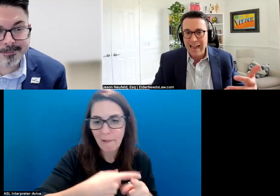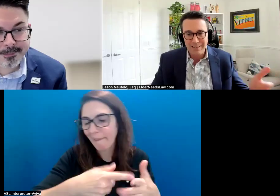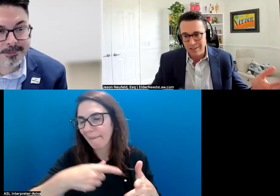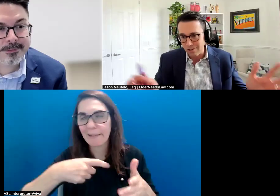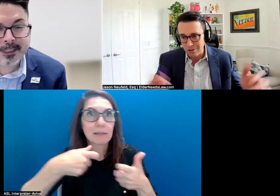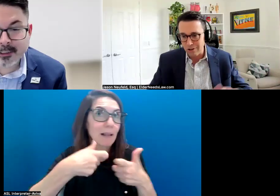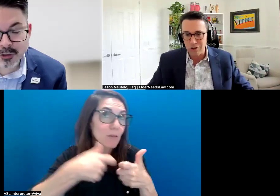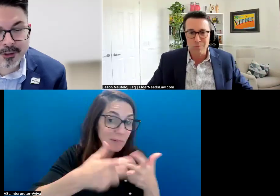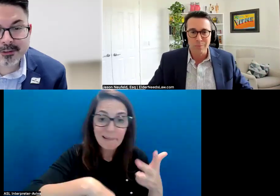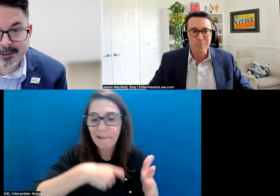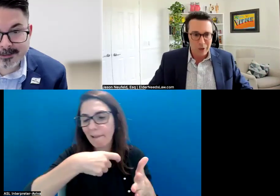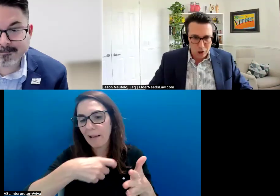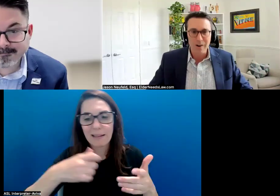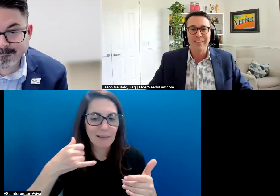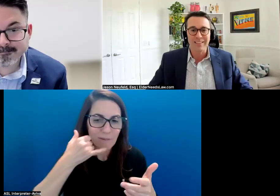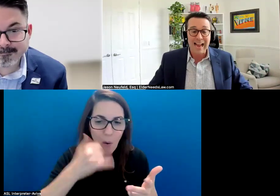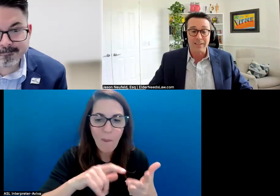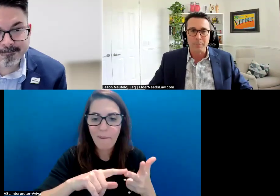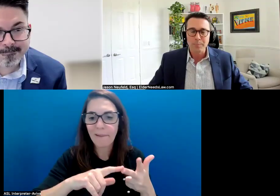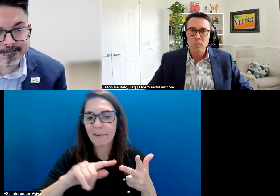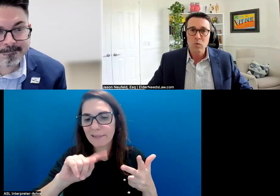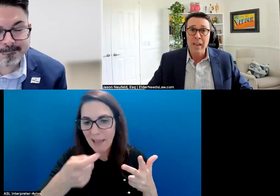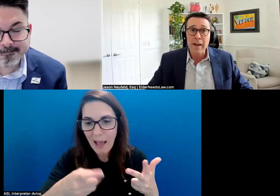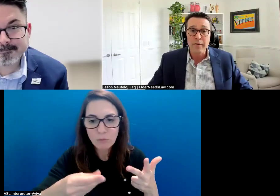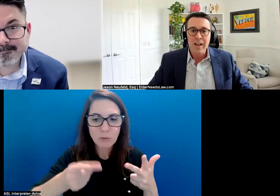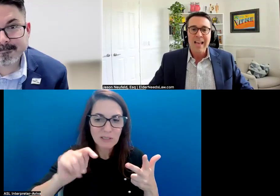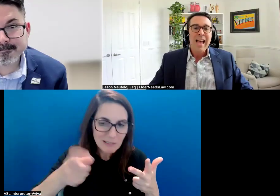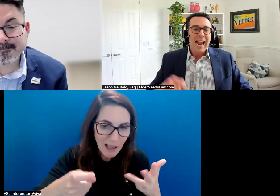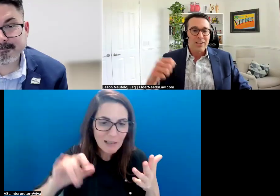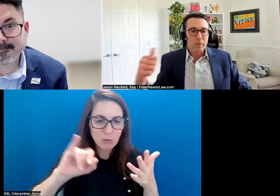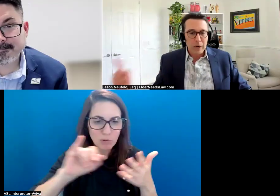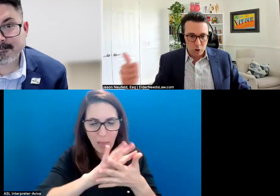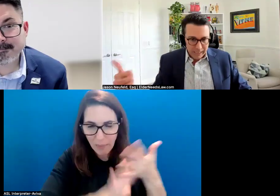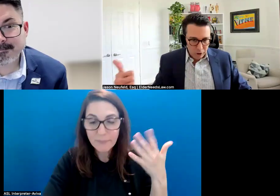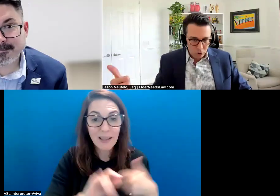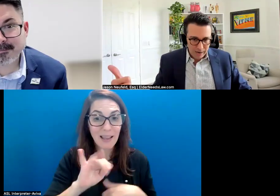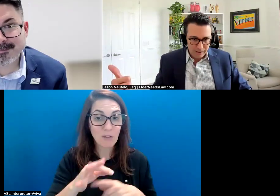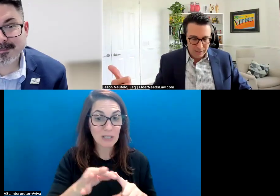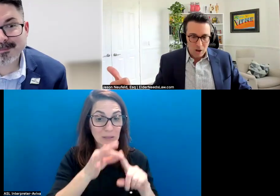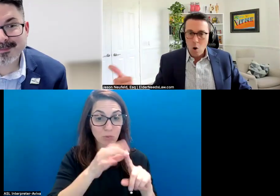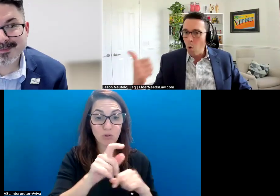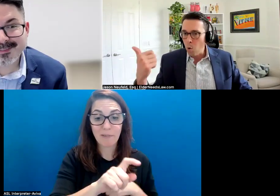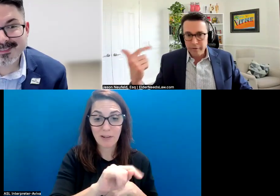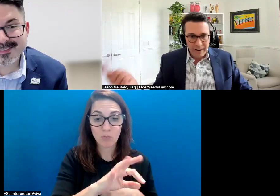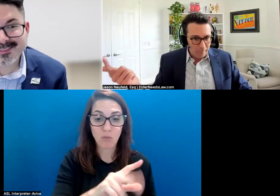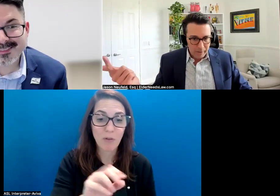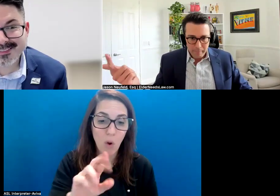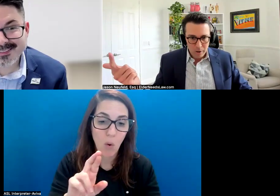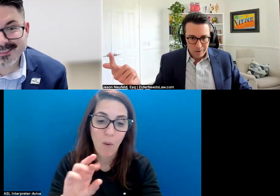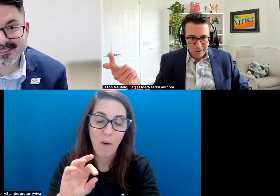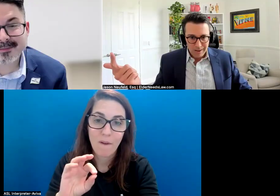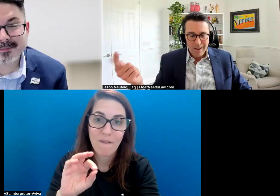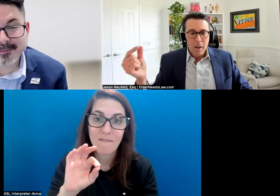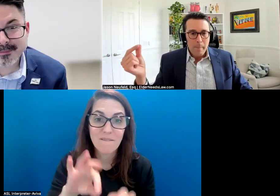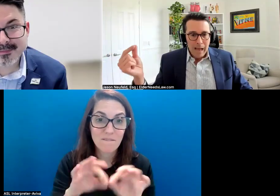property taxes, there's a Insurance. Yep. insurance, exactly. If a special needs trust or a family